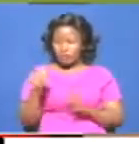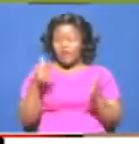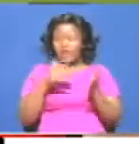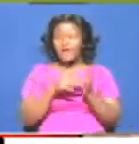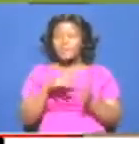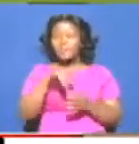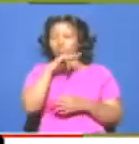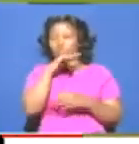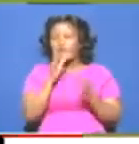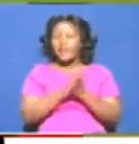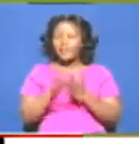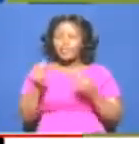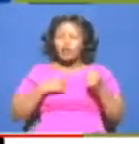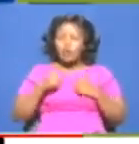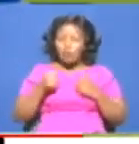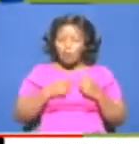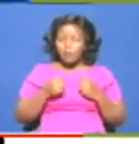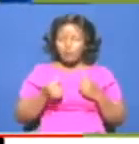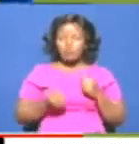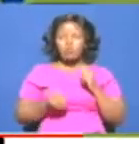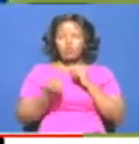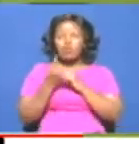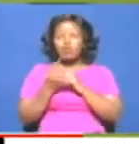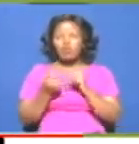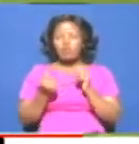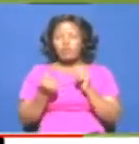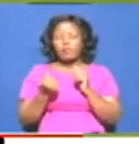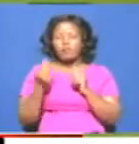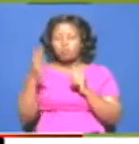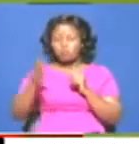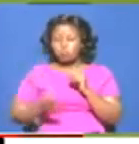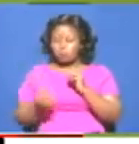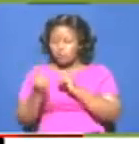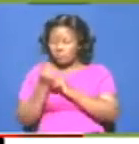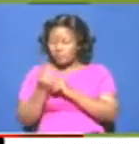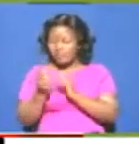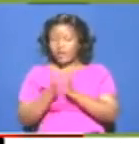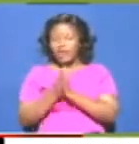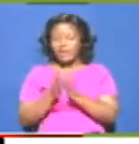November 11th and November 15th respectively. Daniel Mwendwa, Sports.